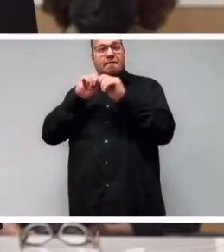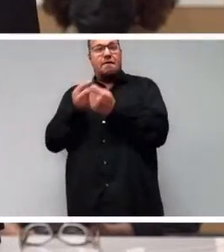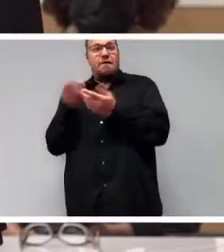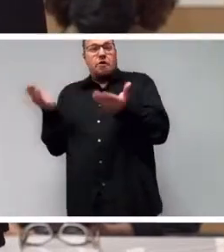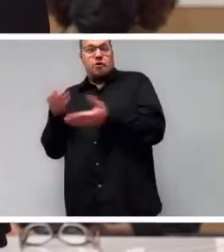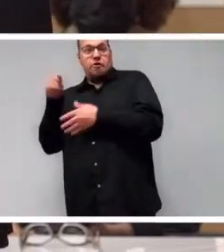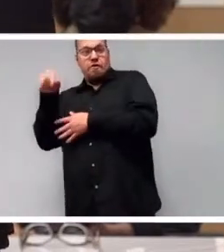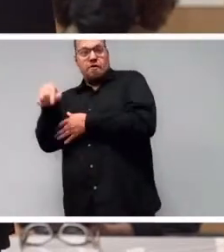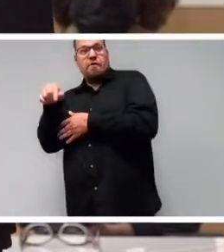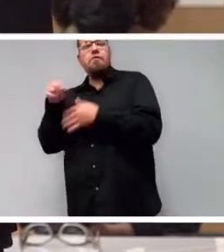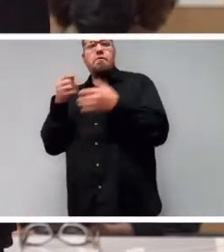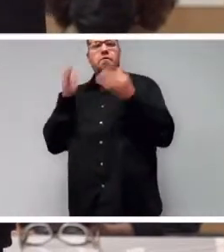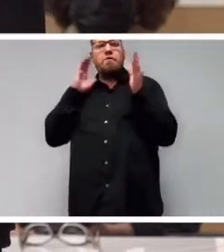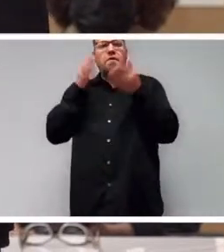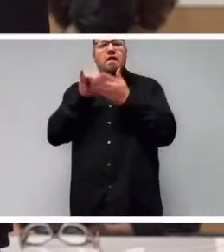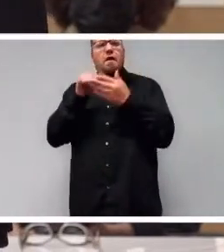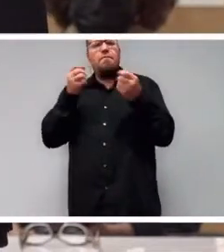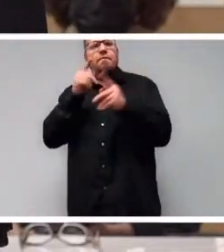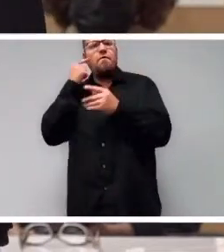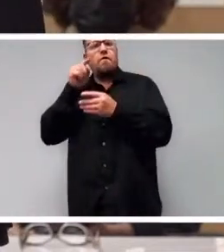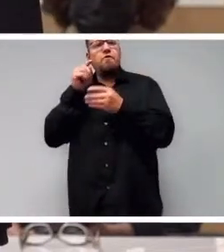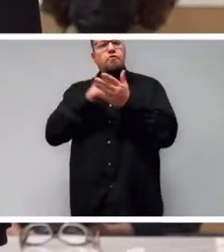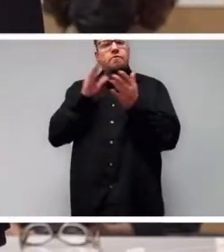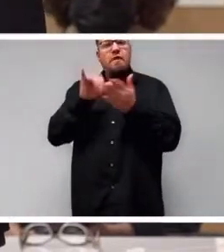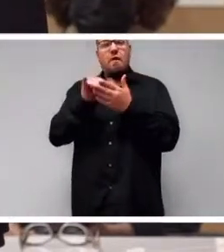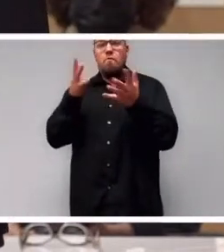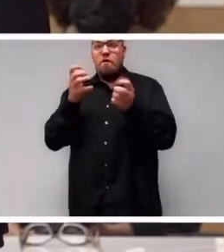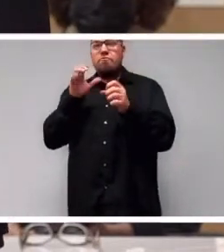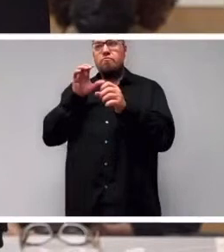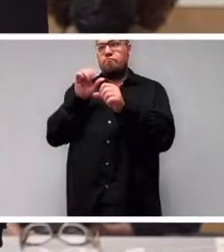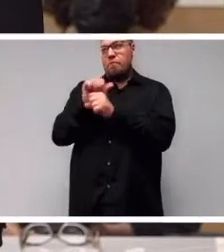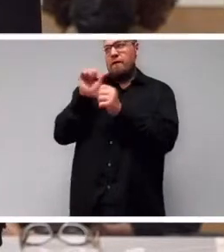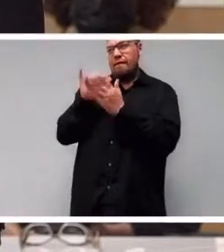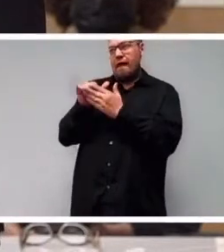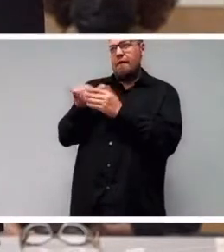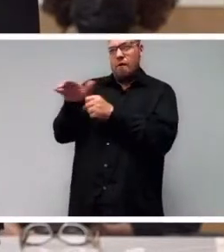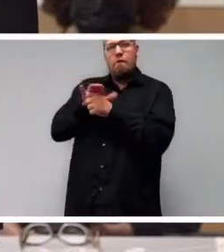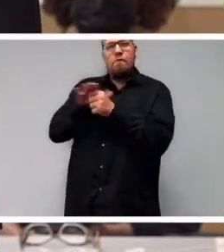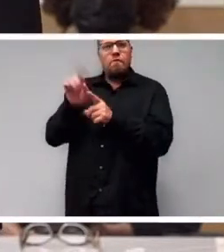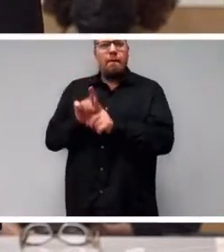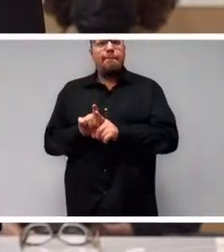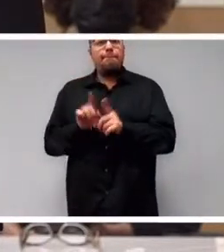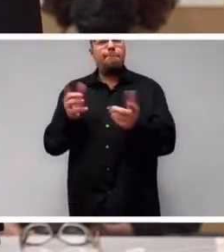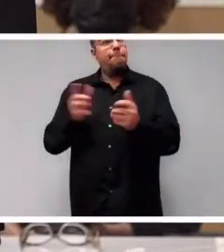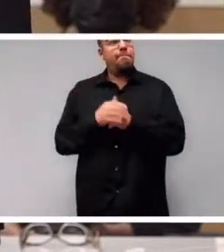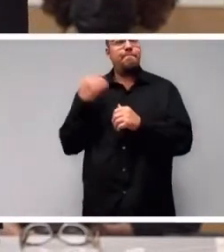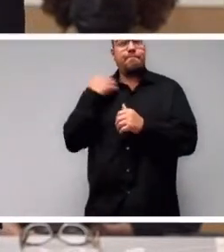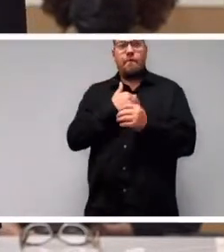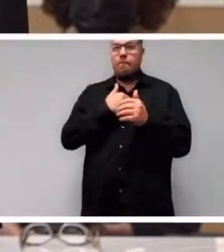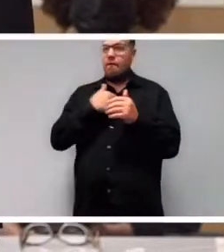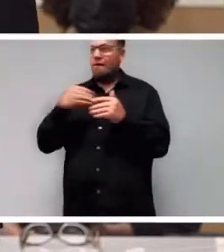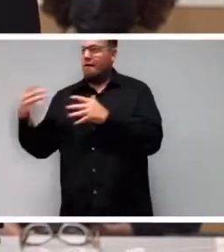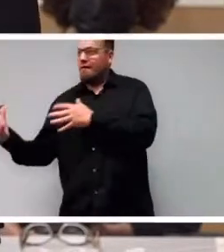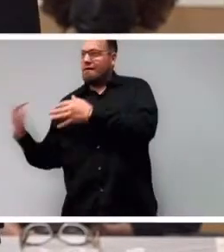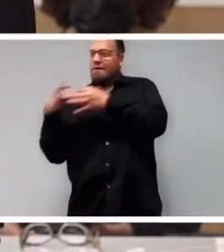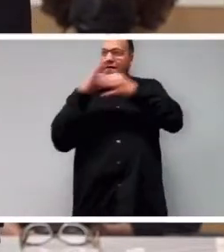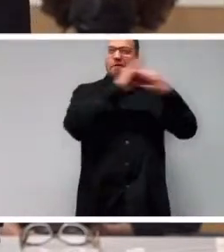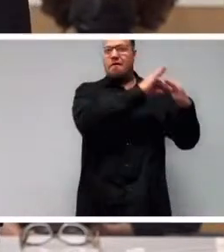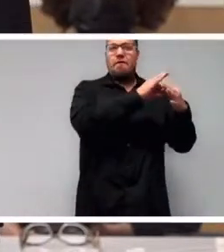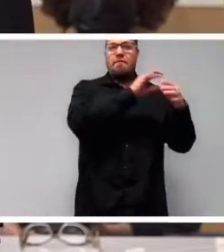for students who want to work in that field as well. So we're bridging those lines, but also trying to remind